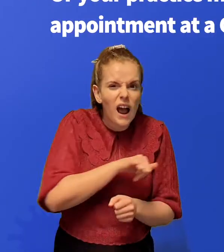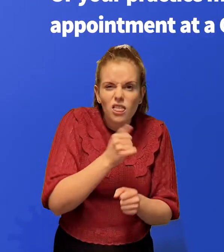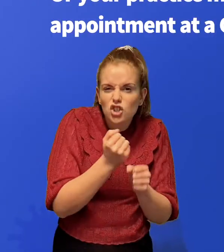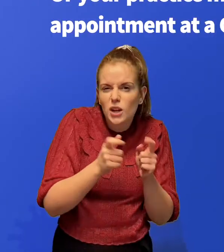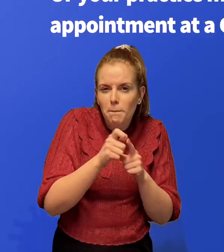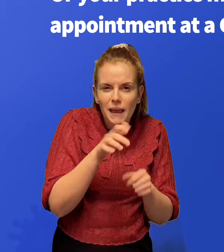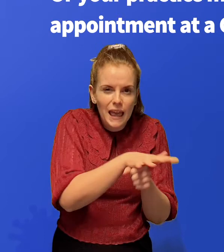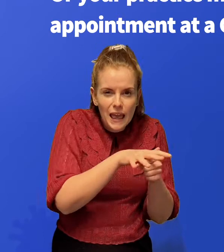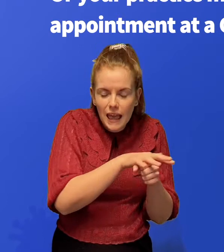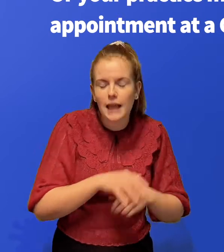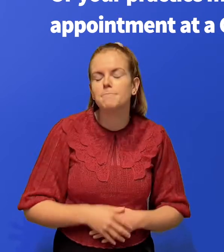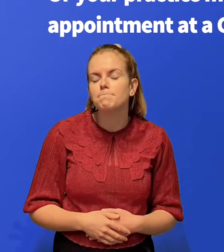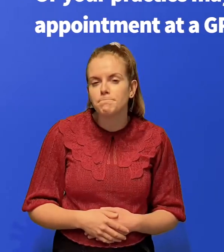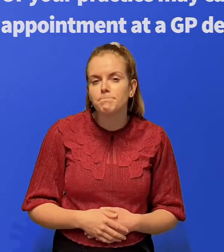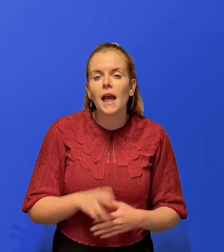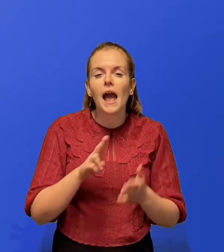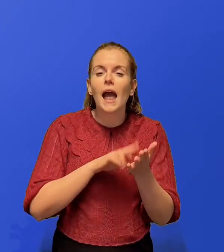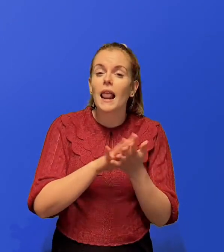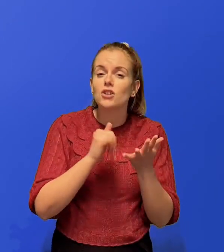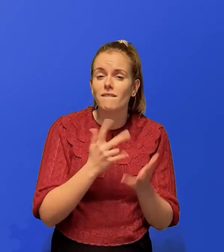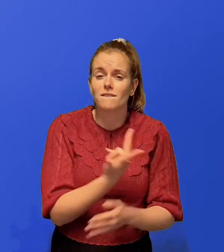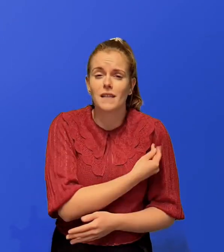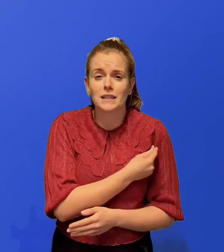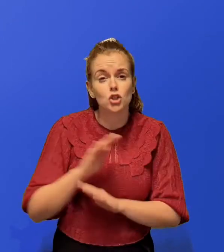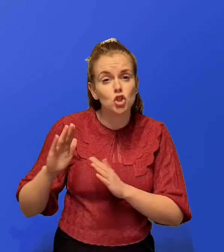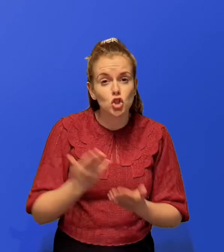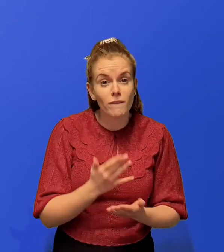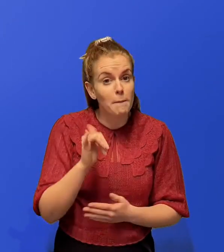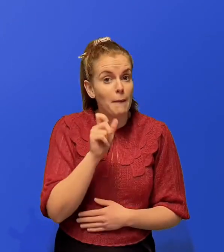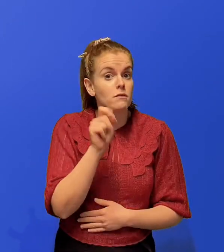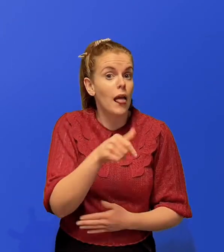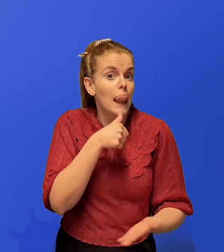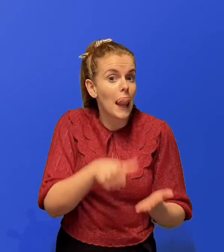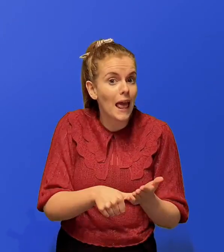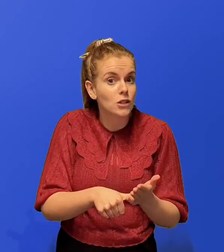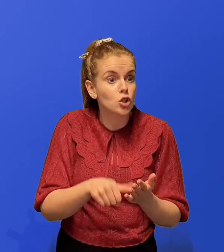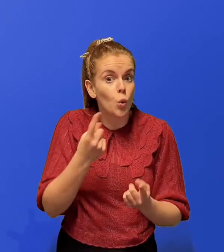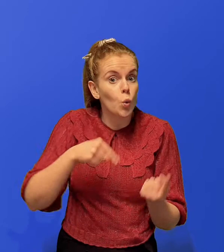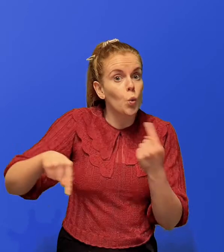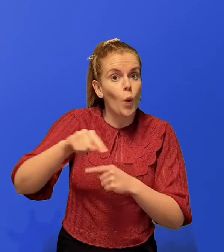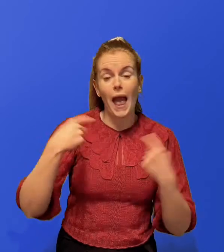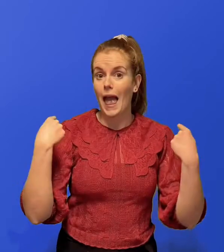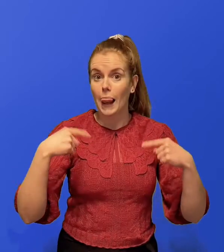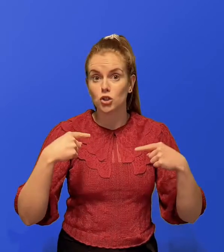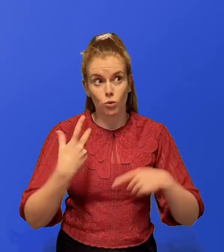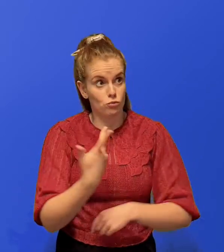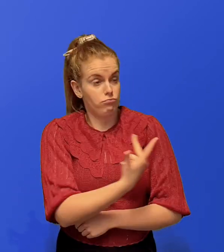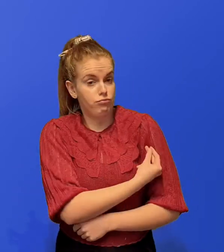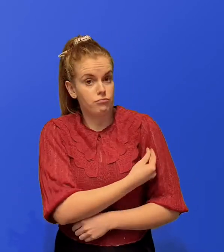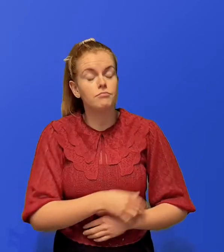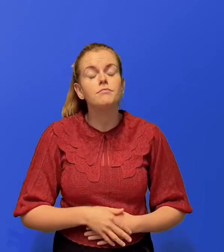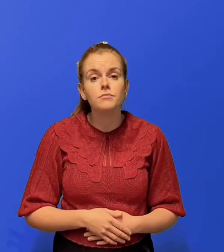a GP designated site. The NHS vaccination booking service may also send you out a letter to patients who are